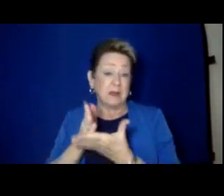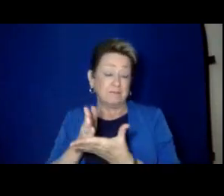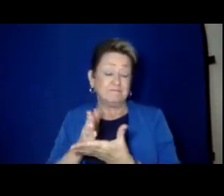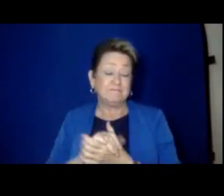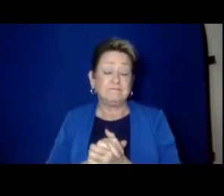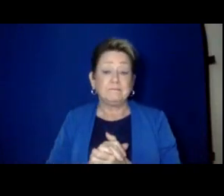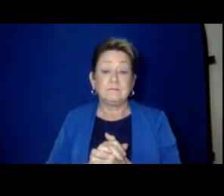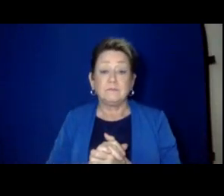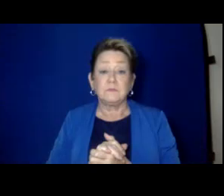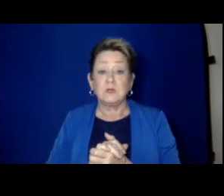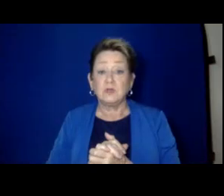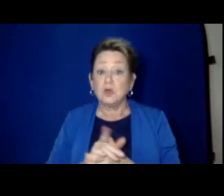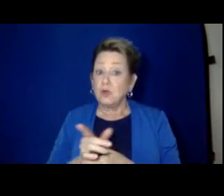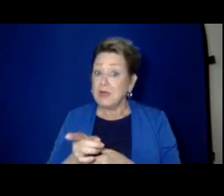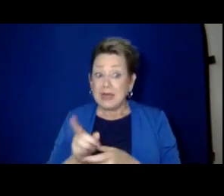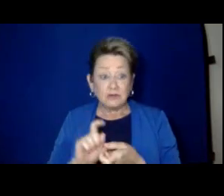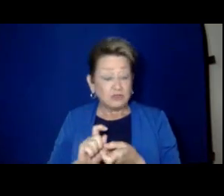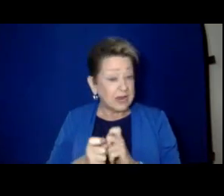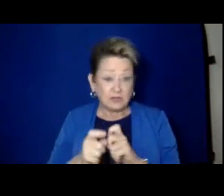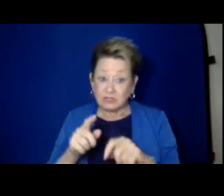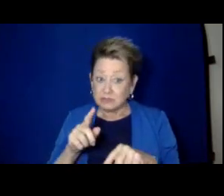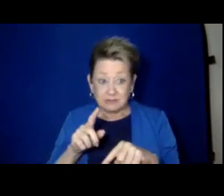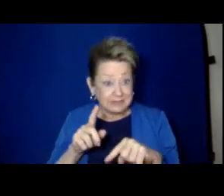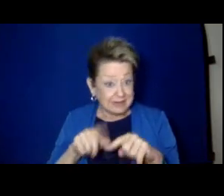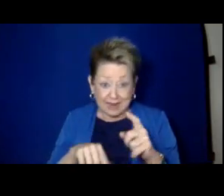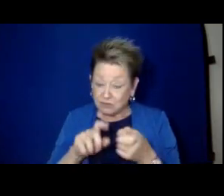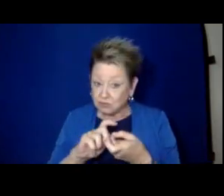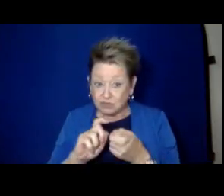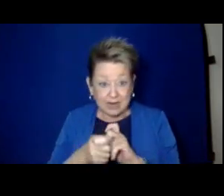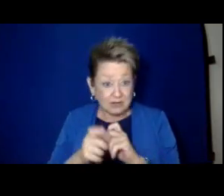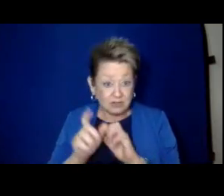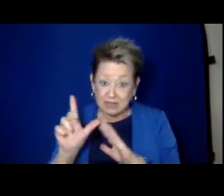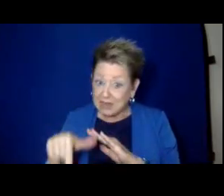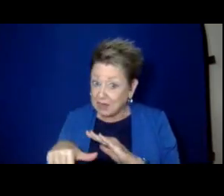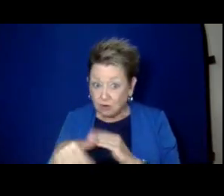Gotcha. And so is this change is irreversible, it sounds like?